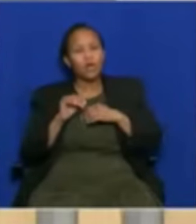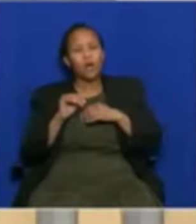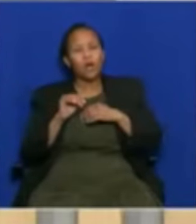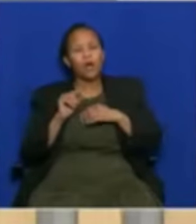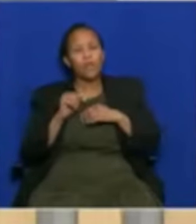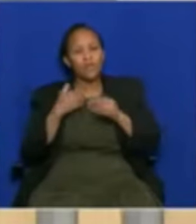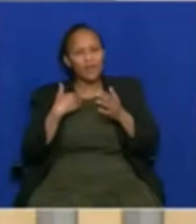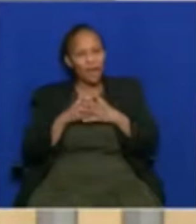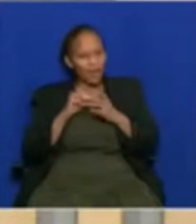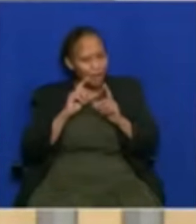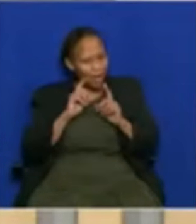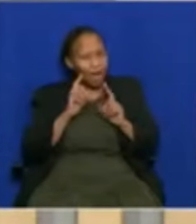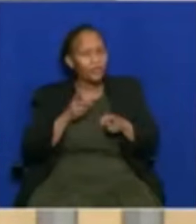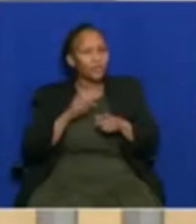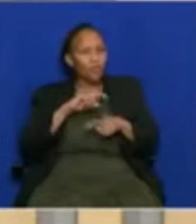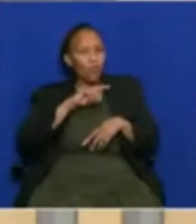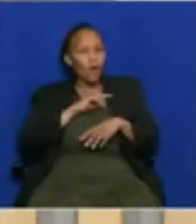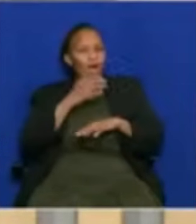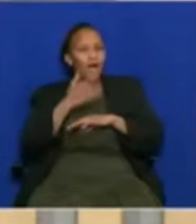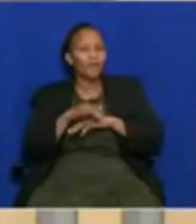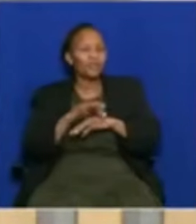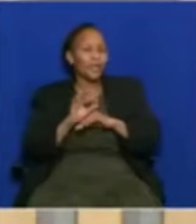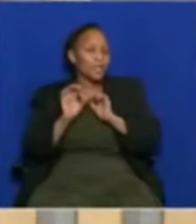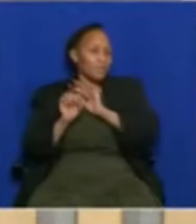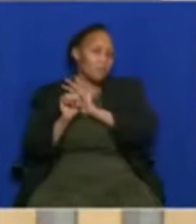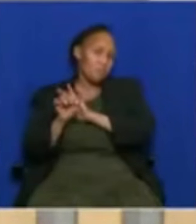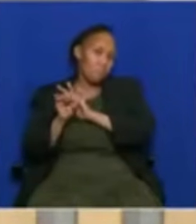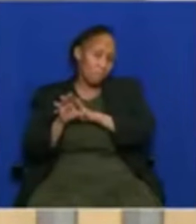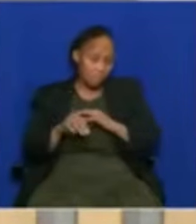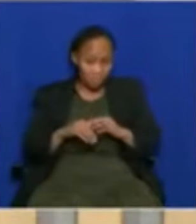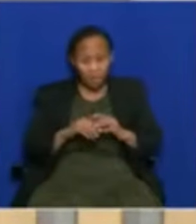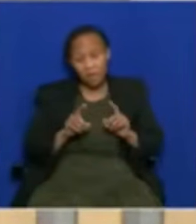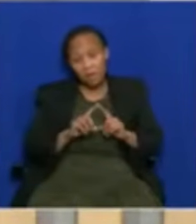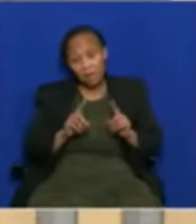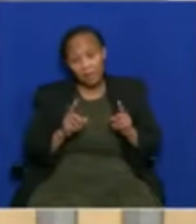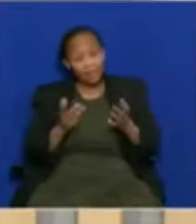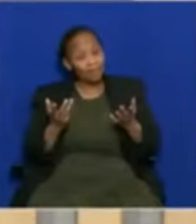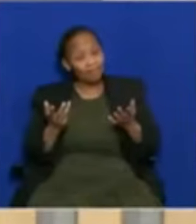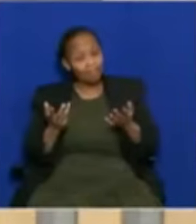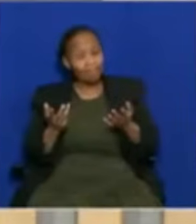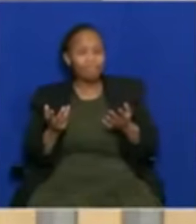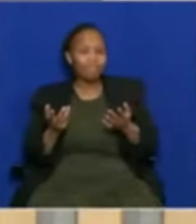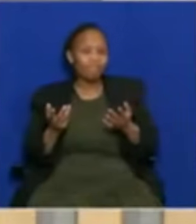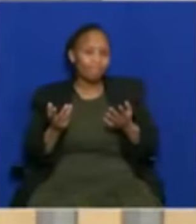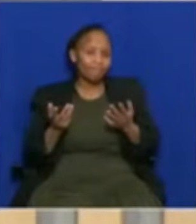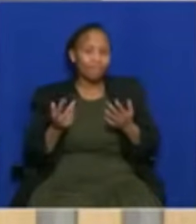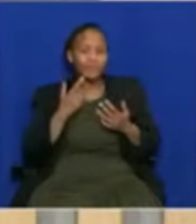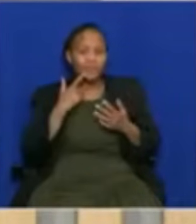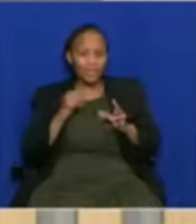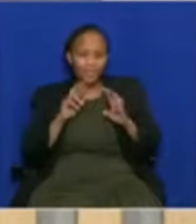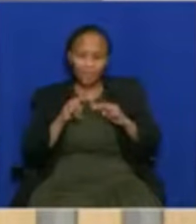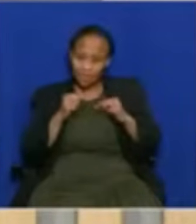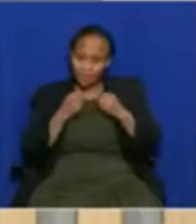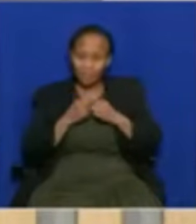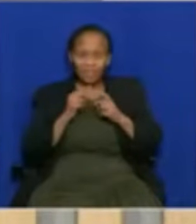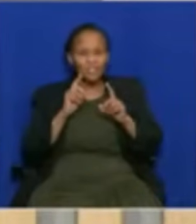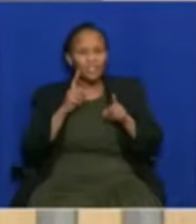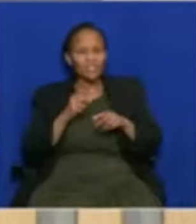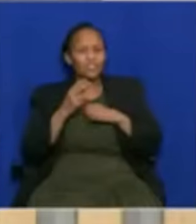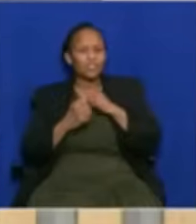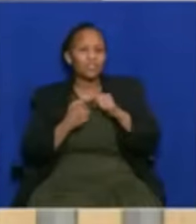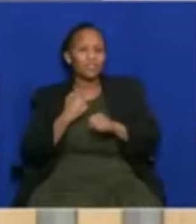externally? But nonetheless, according to, as you say, it's National Instructions 2017, these are the